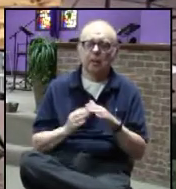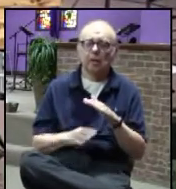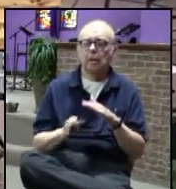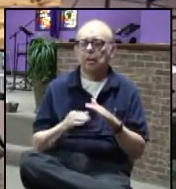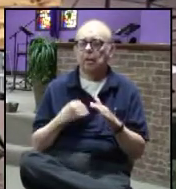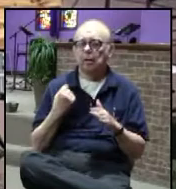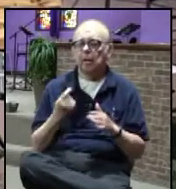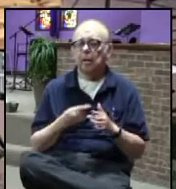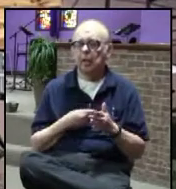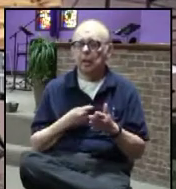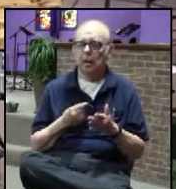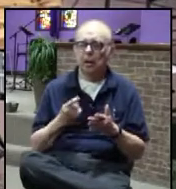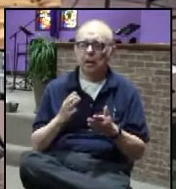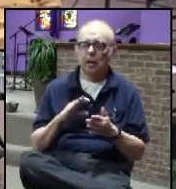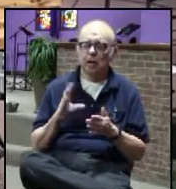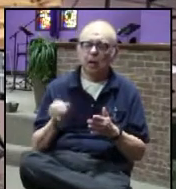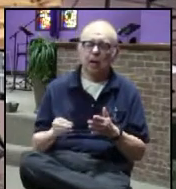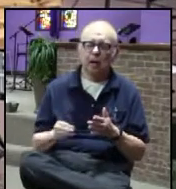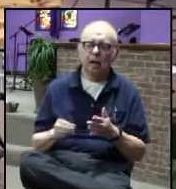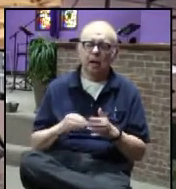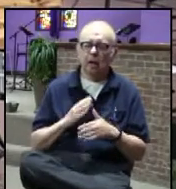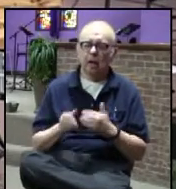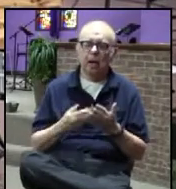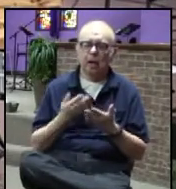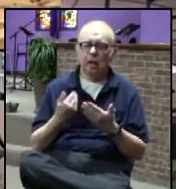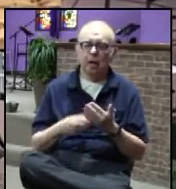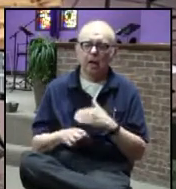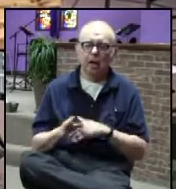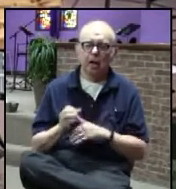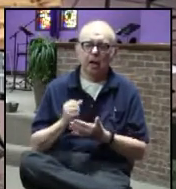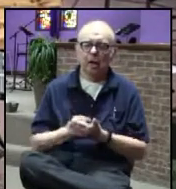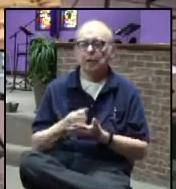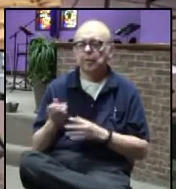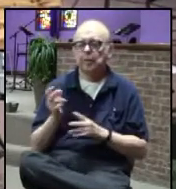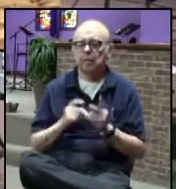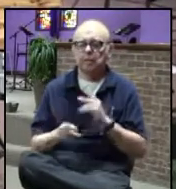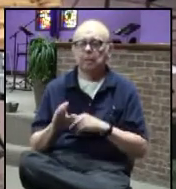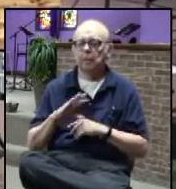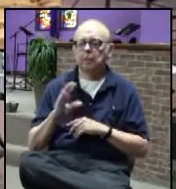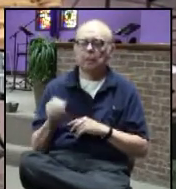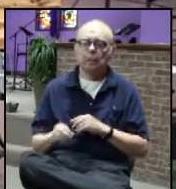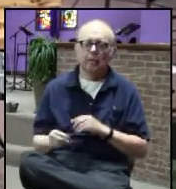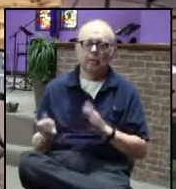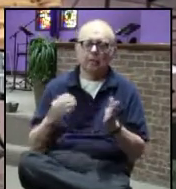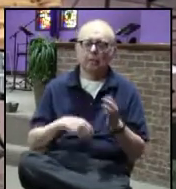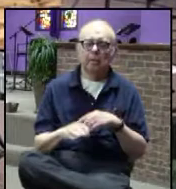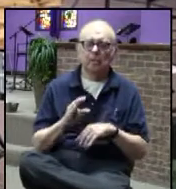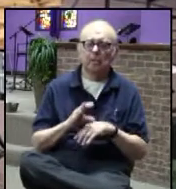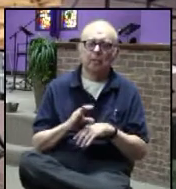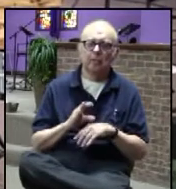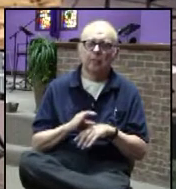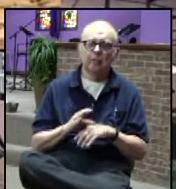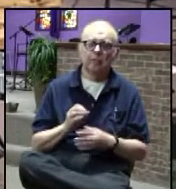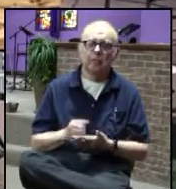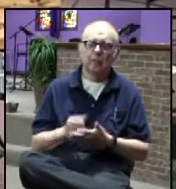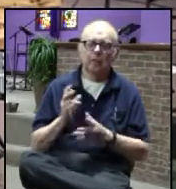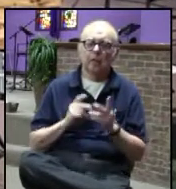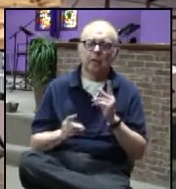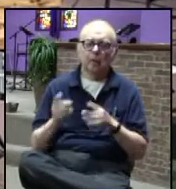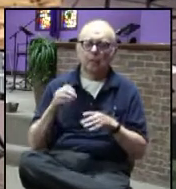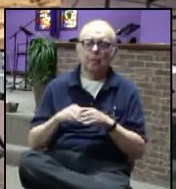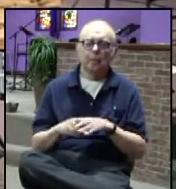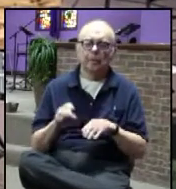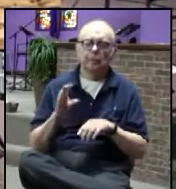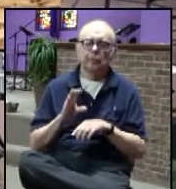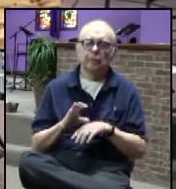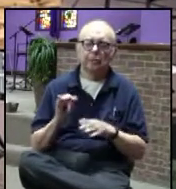basically 5% of all of it goes to help others. 5% of it comes back into this church to help people within this church